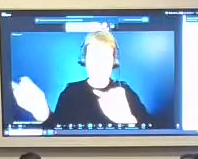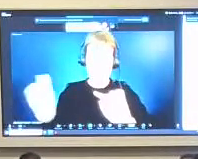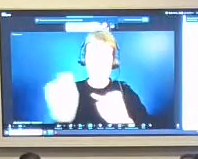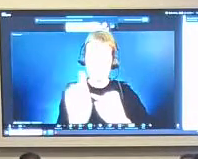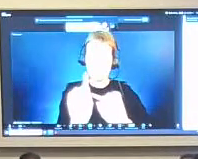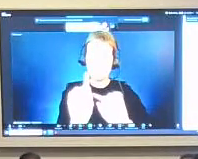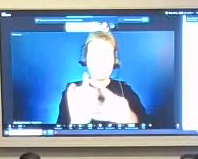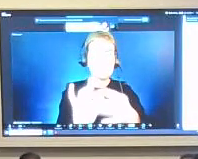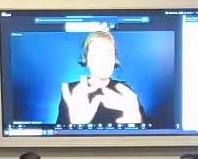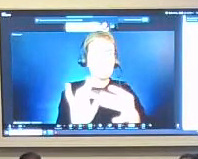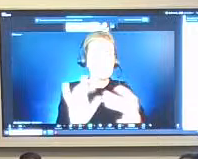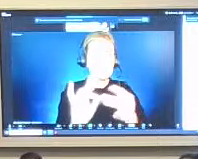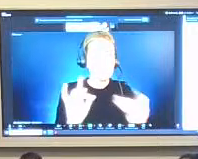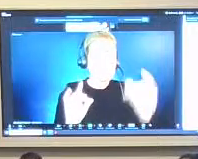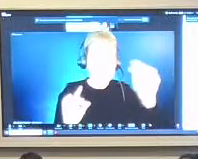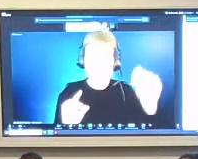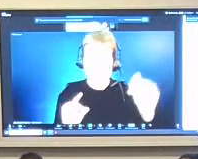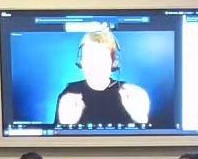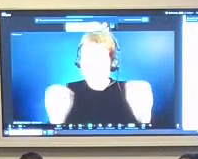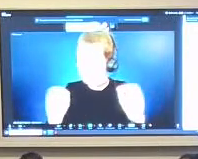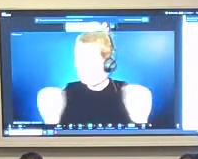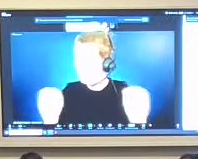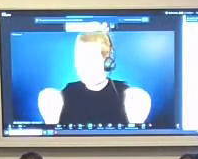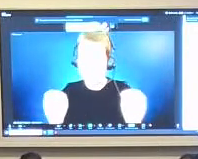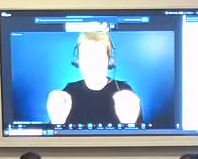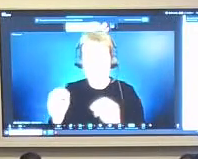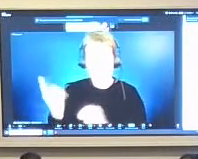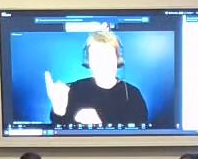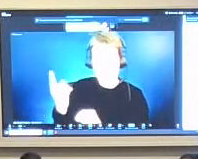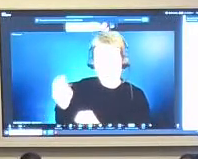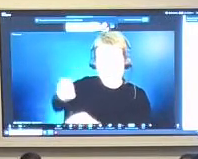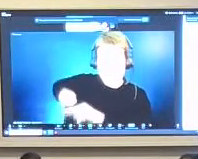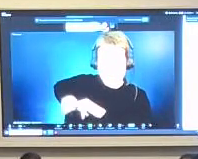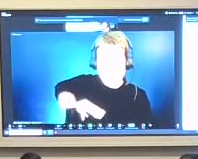I don't have any. You don't have any, okay.